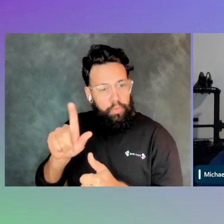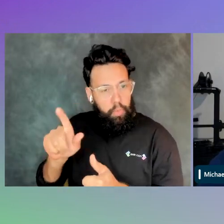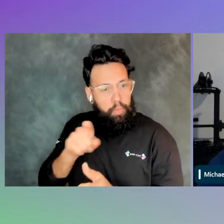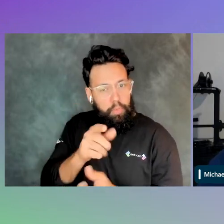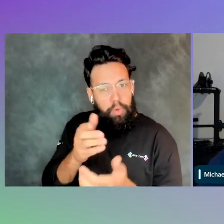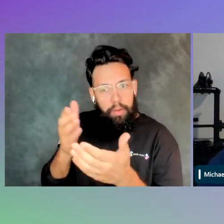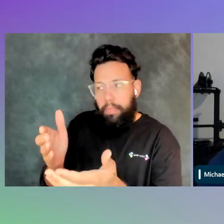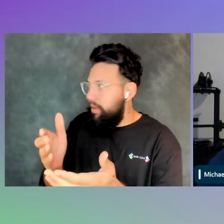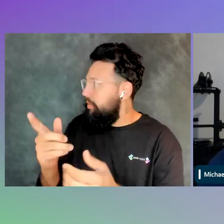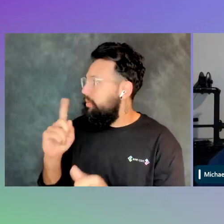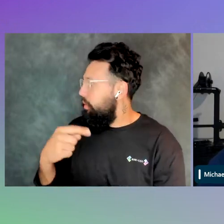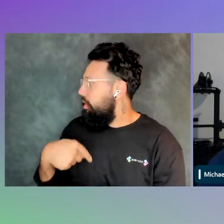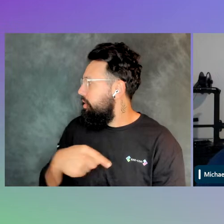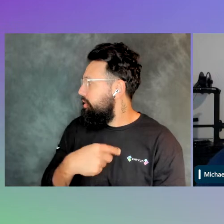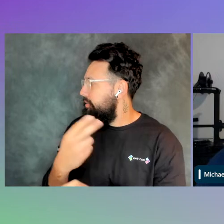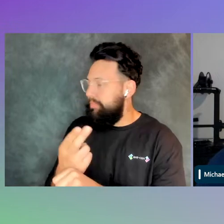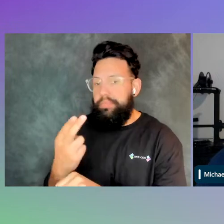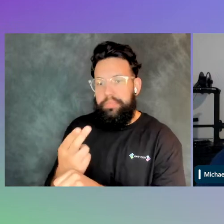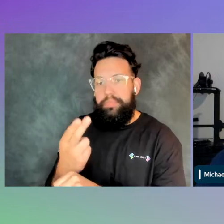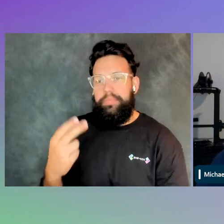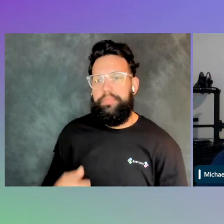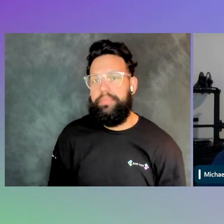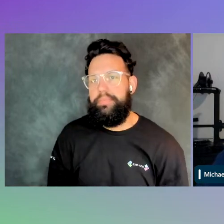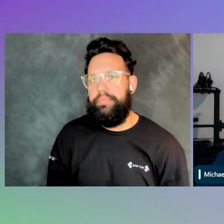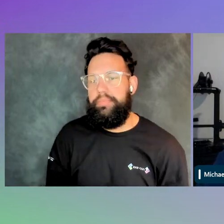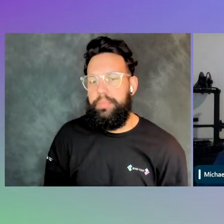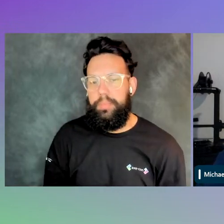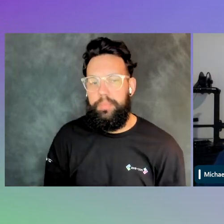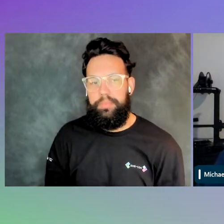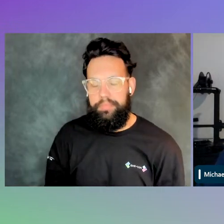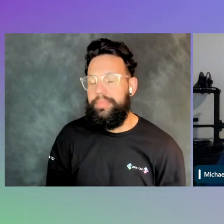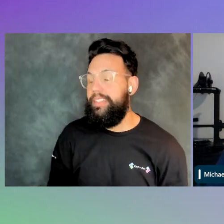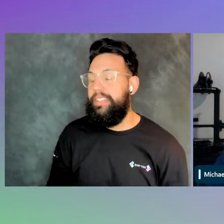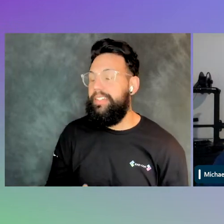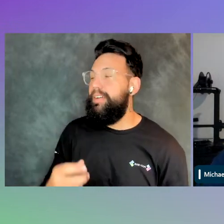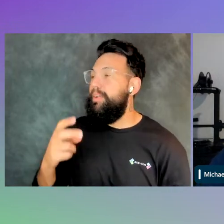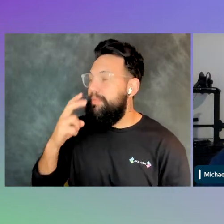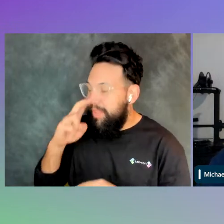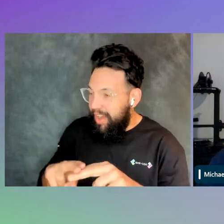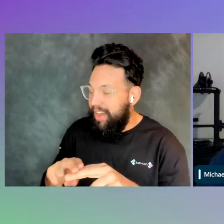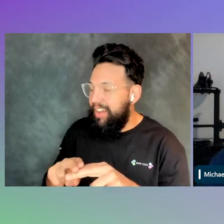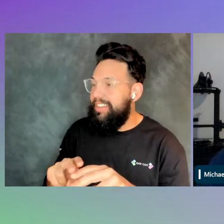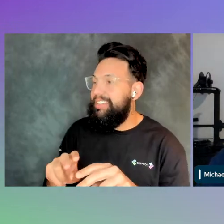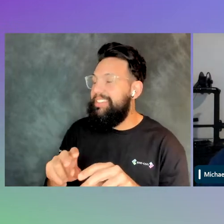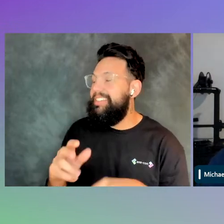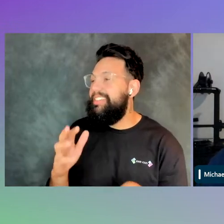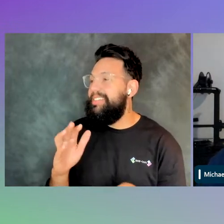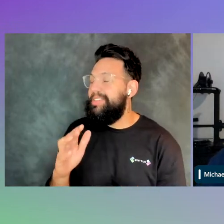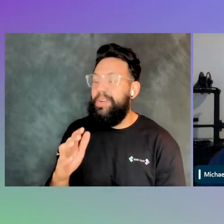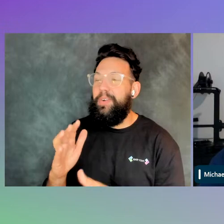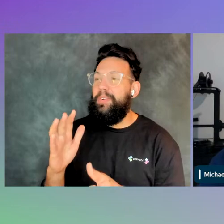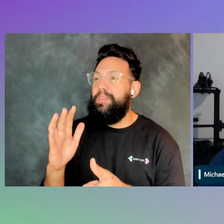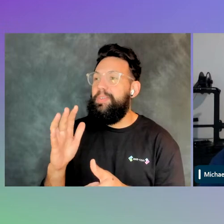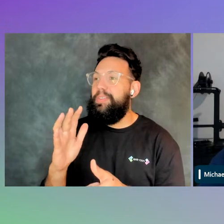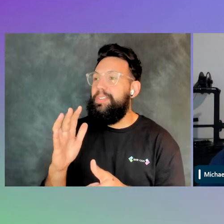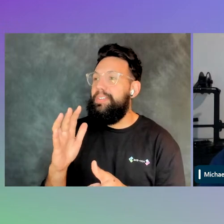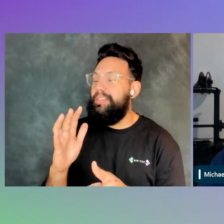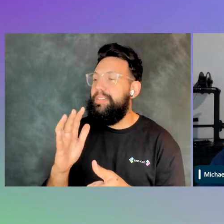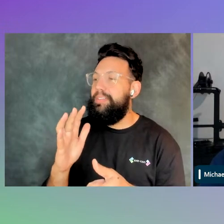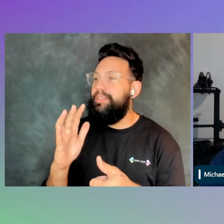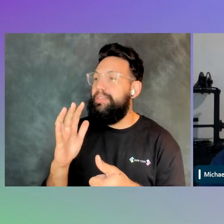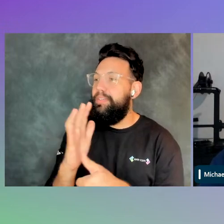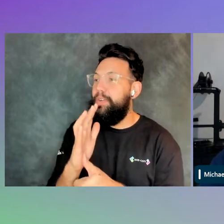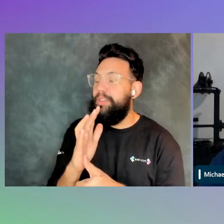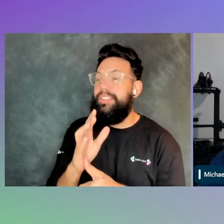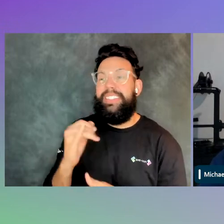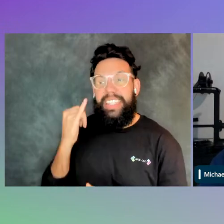Okay, this is a fun one. First things first, the fact that you don't have accessibility